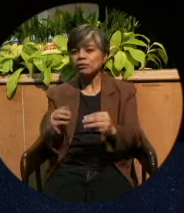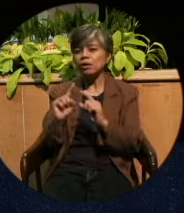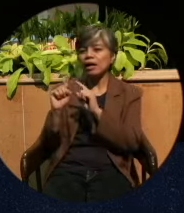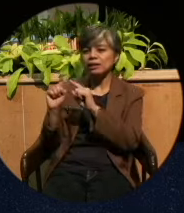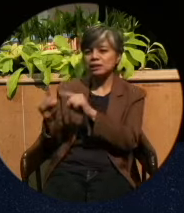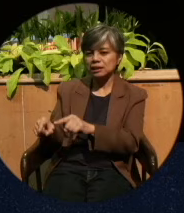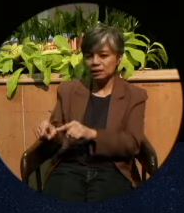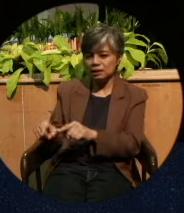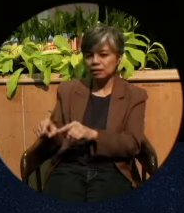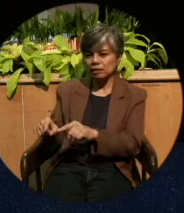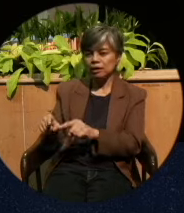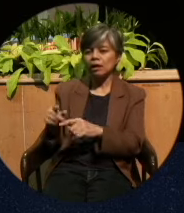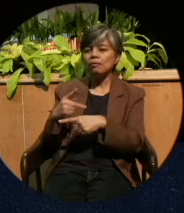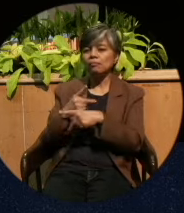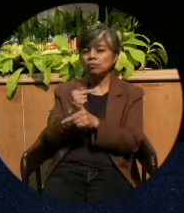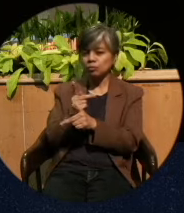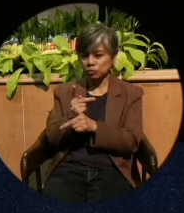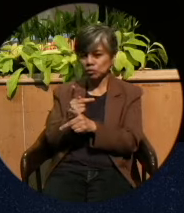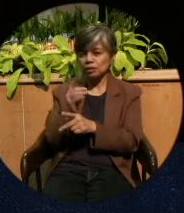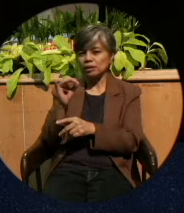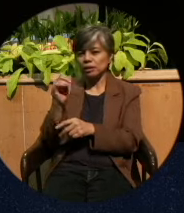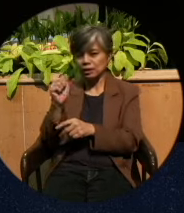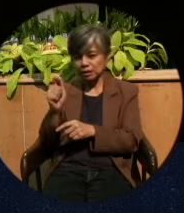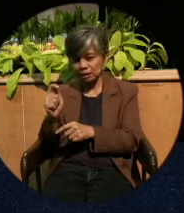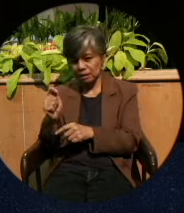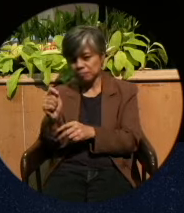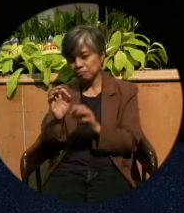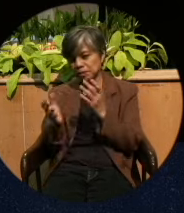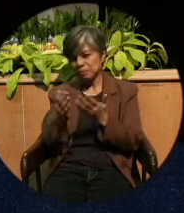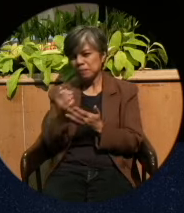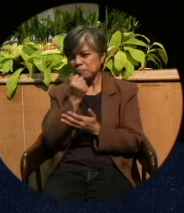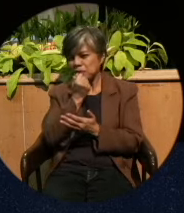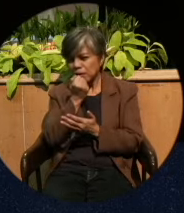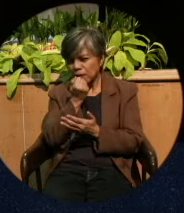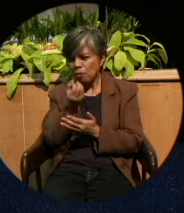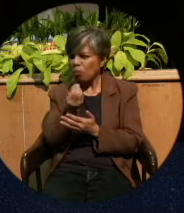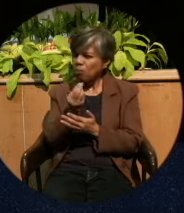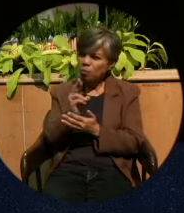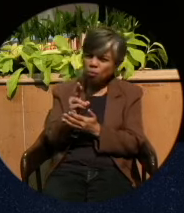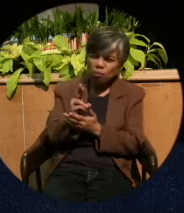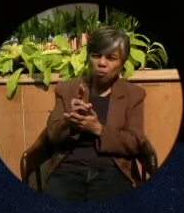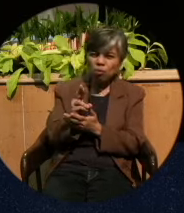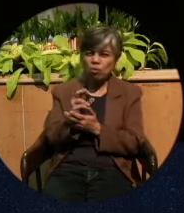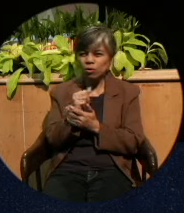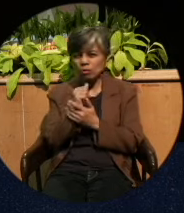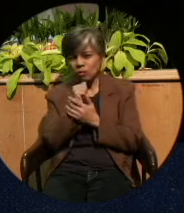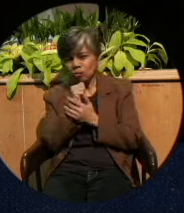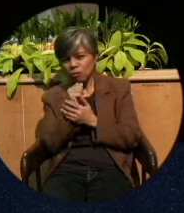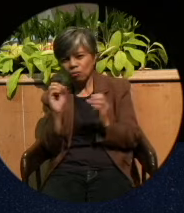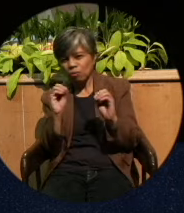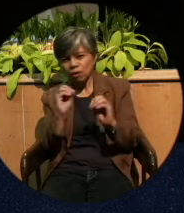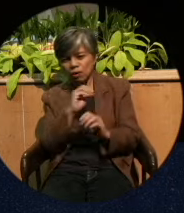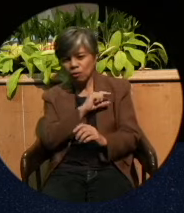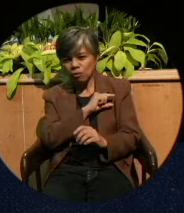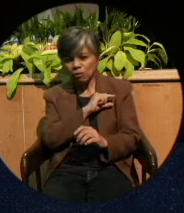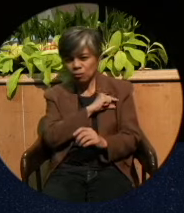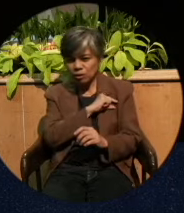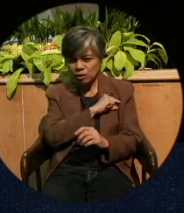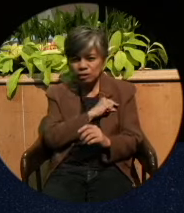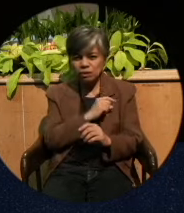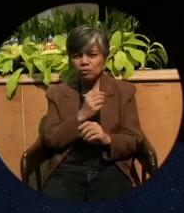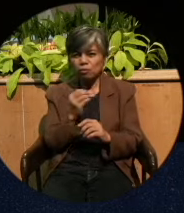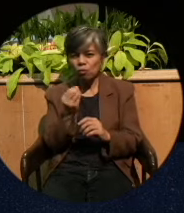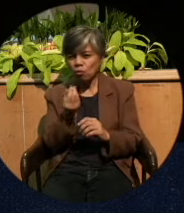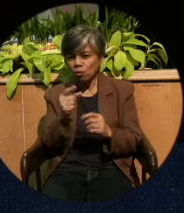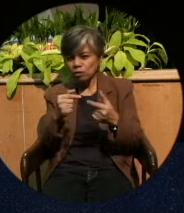for producing data about them, may be flawed, may reflect the employer's bias or lack of regard for me, or the